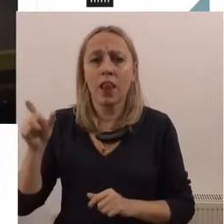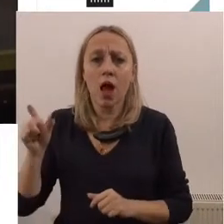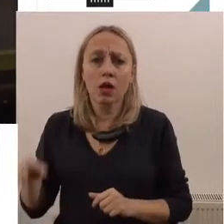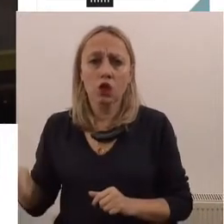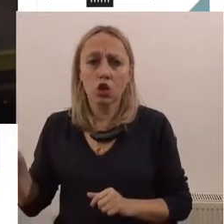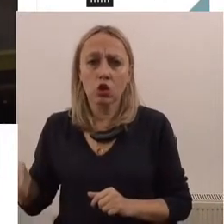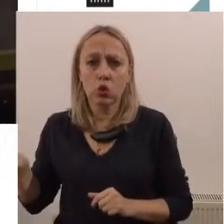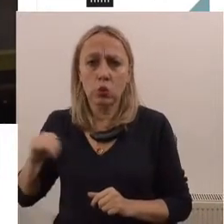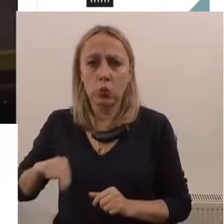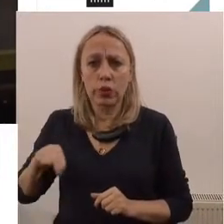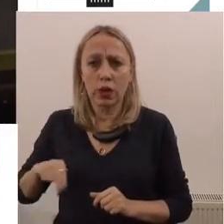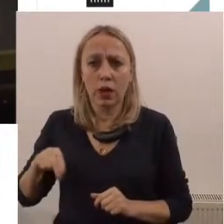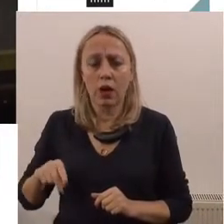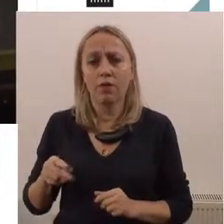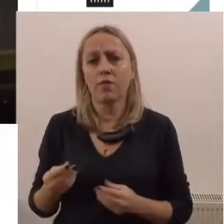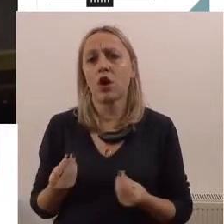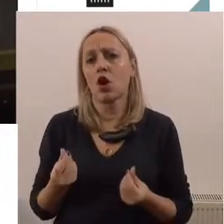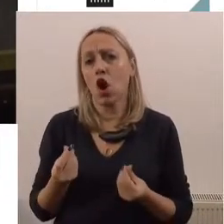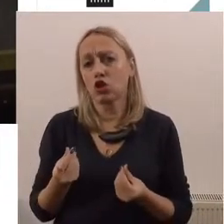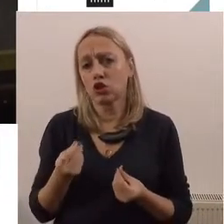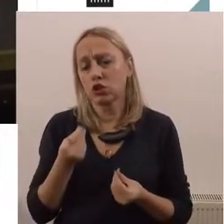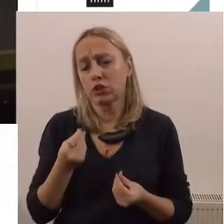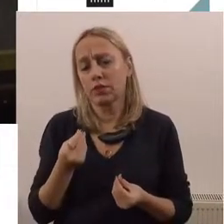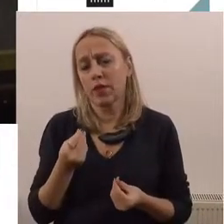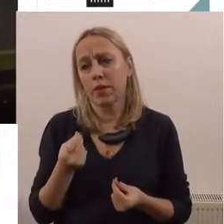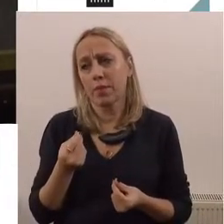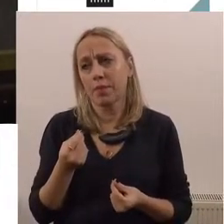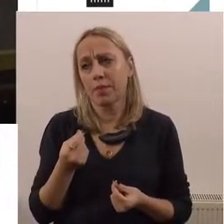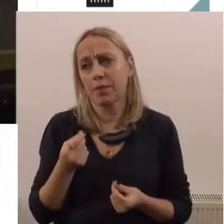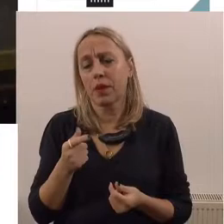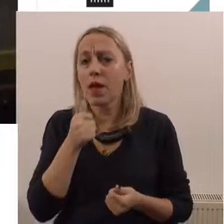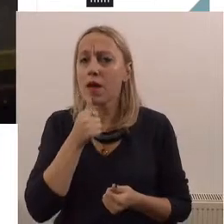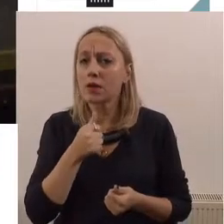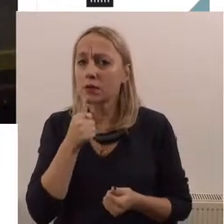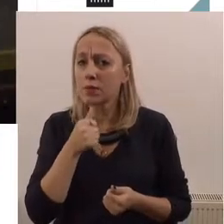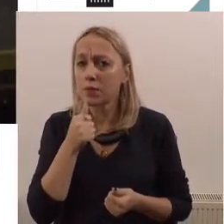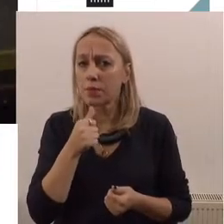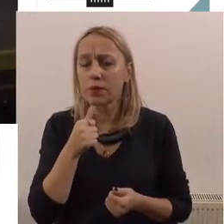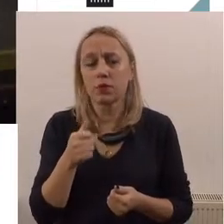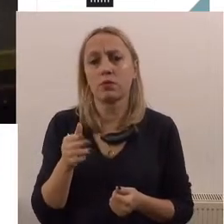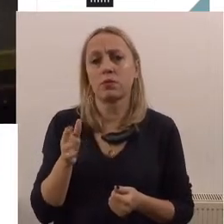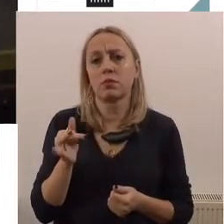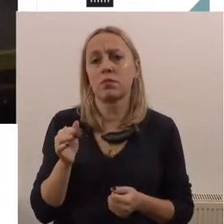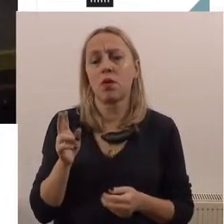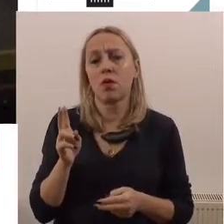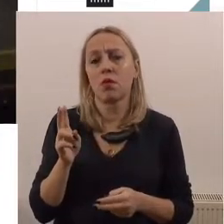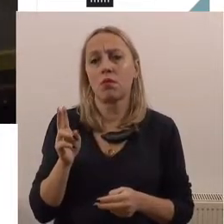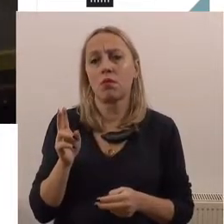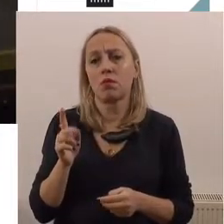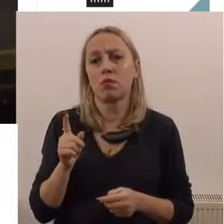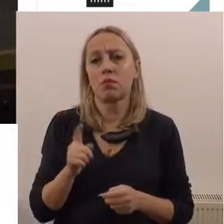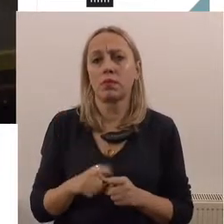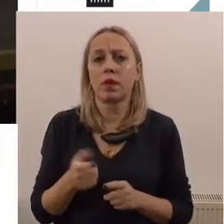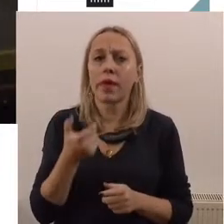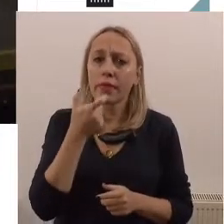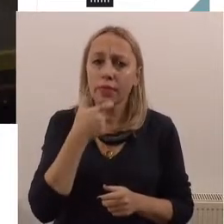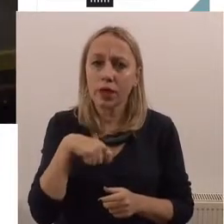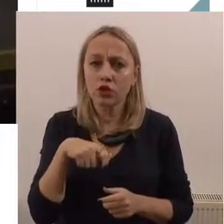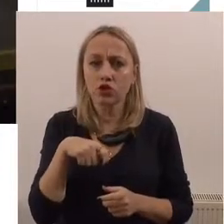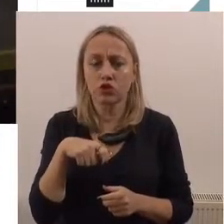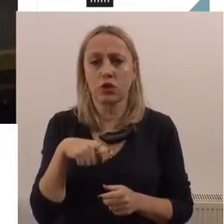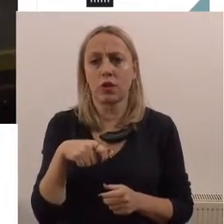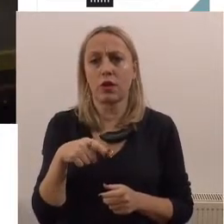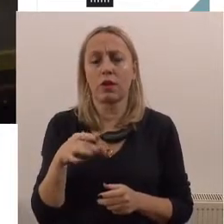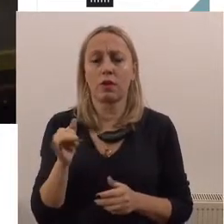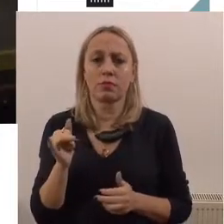accessibility and trainings for the employees. So I act as an